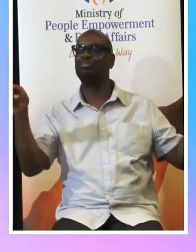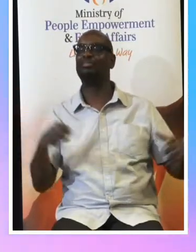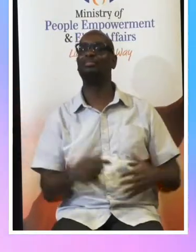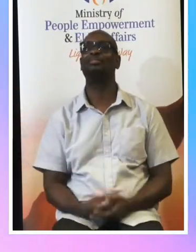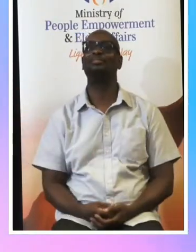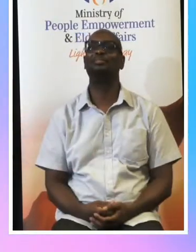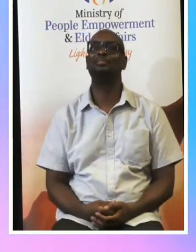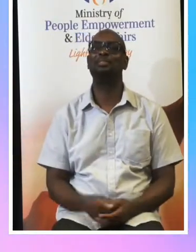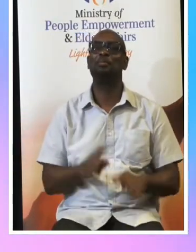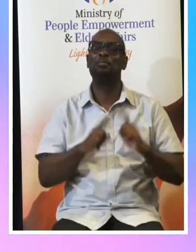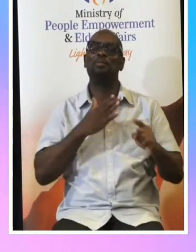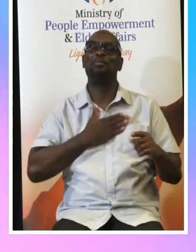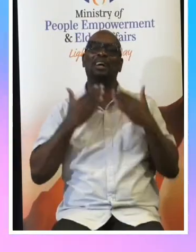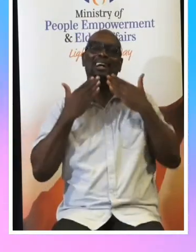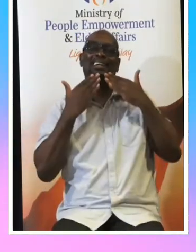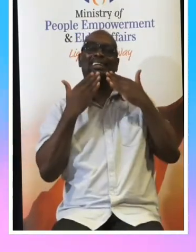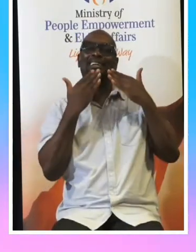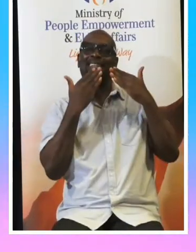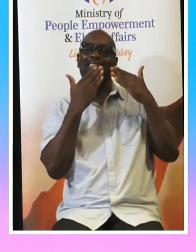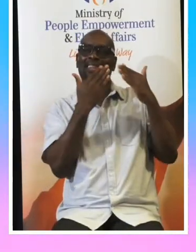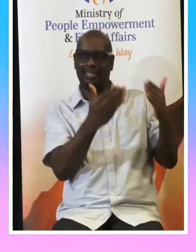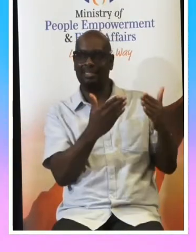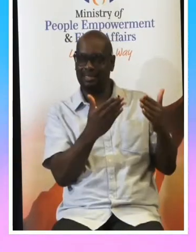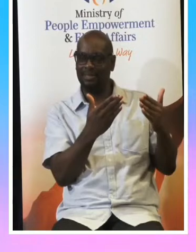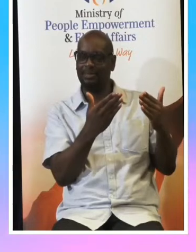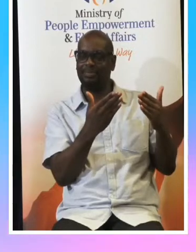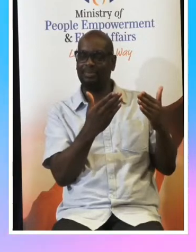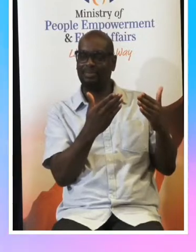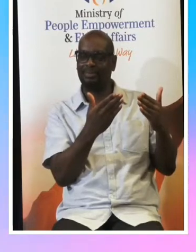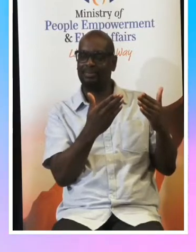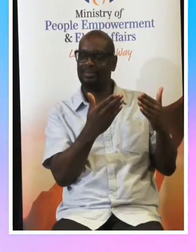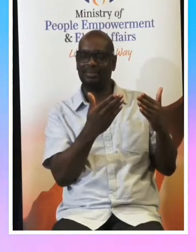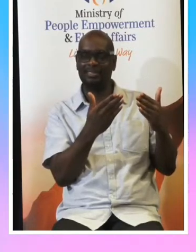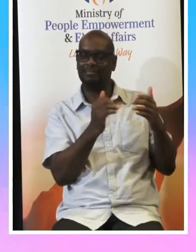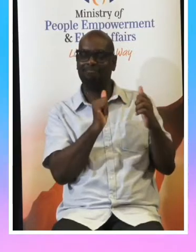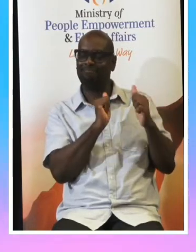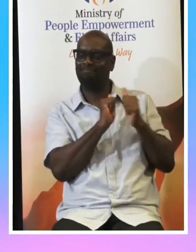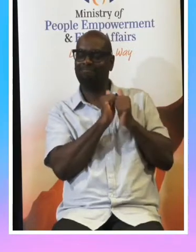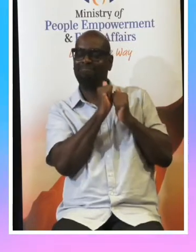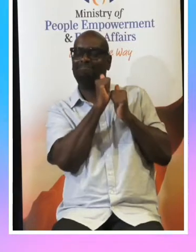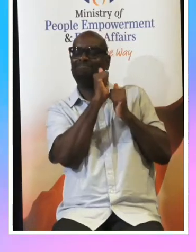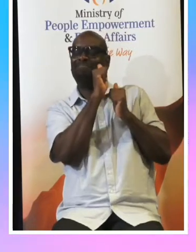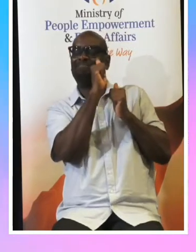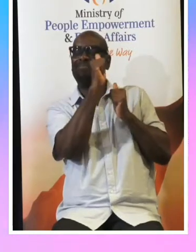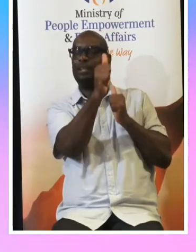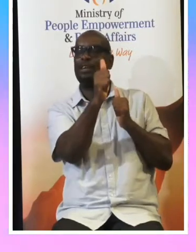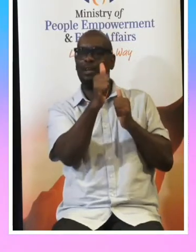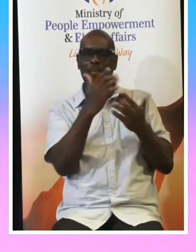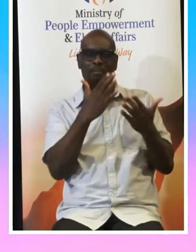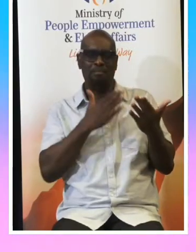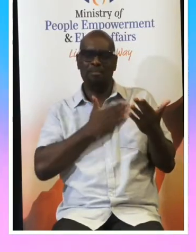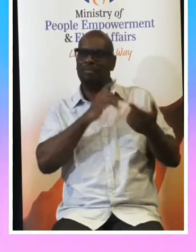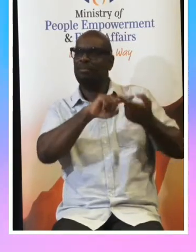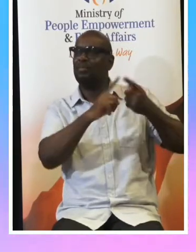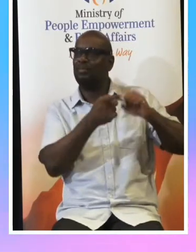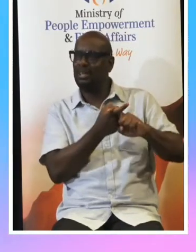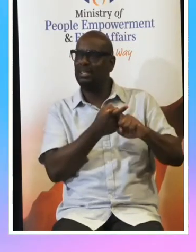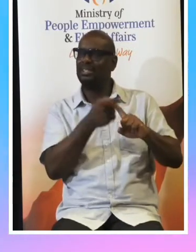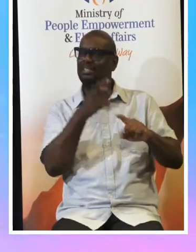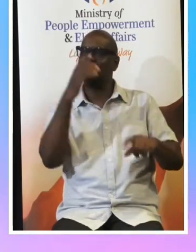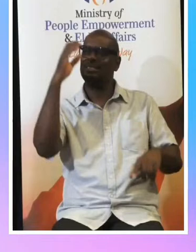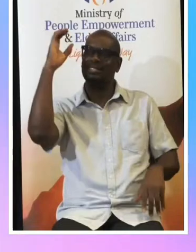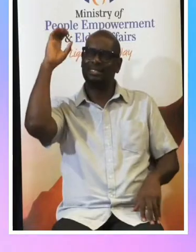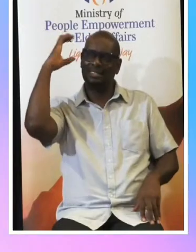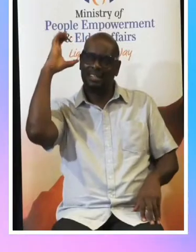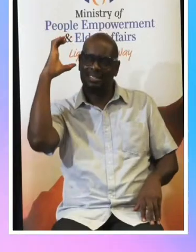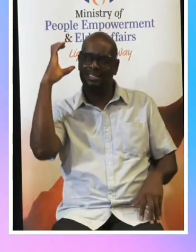My gratitude extends far and deep to those friends and cousins and teachers who, on